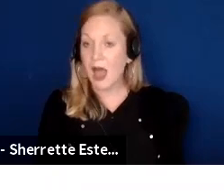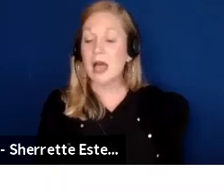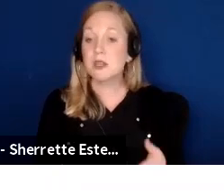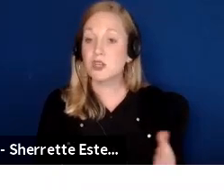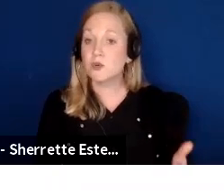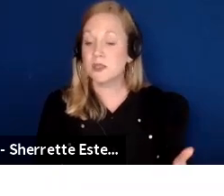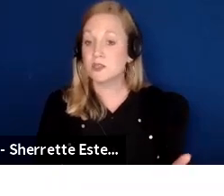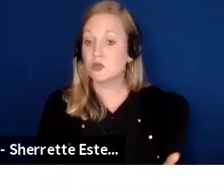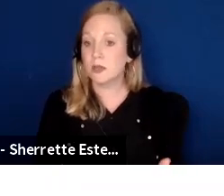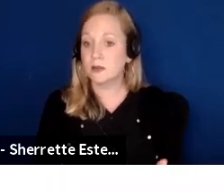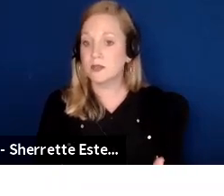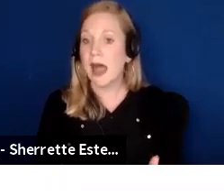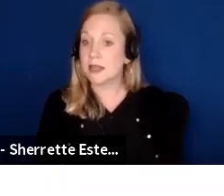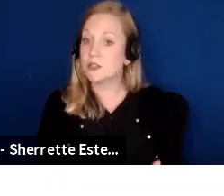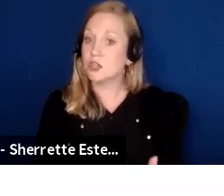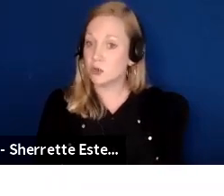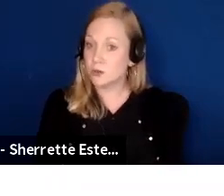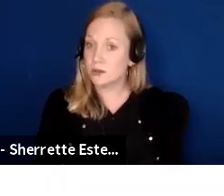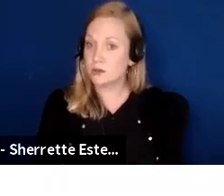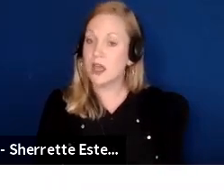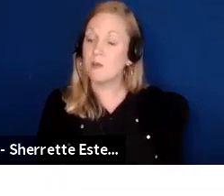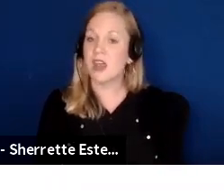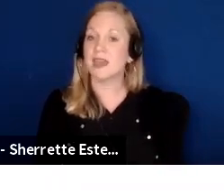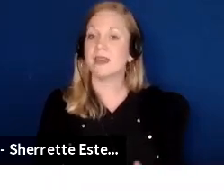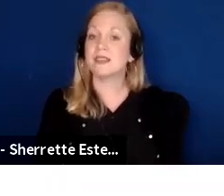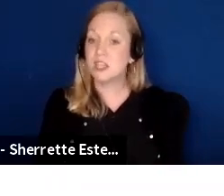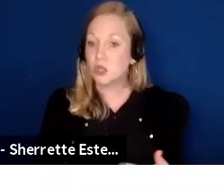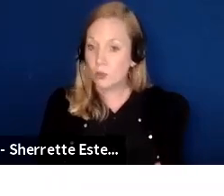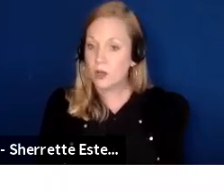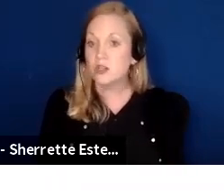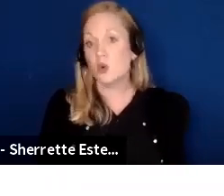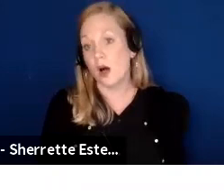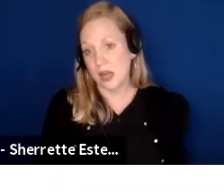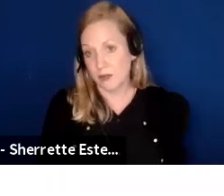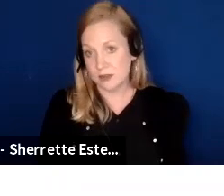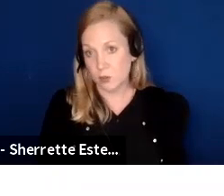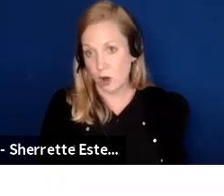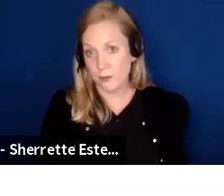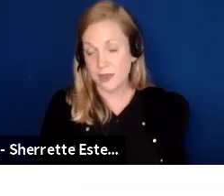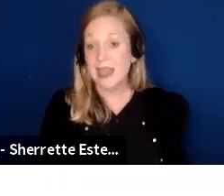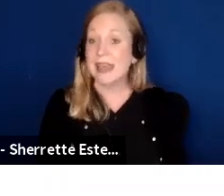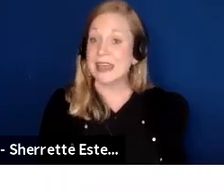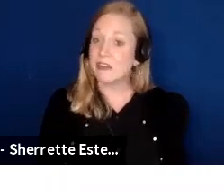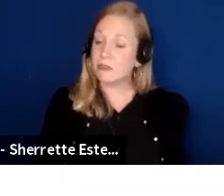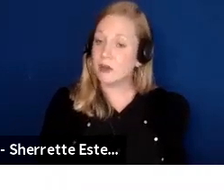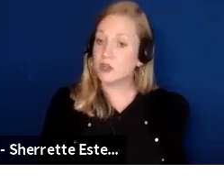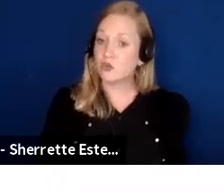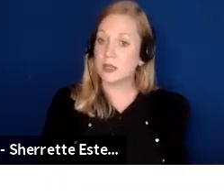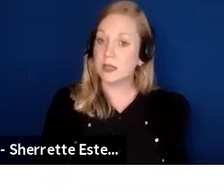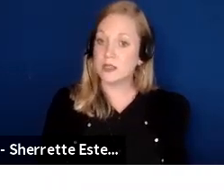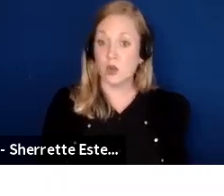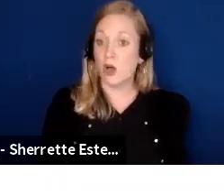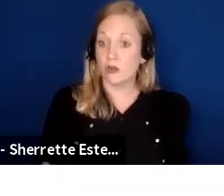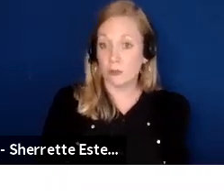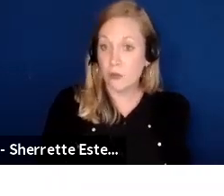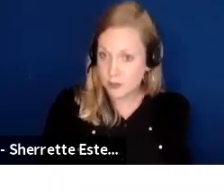path, I'm going to use these trees as cues to tell me that I can continue to walk down this sidewalk. If a